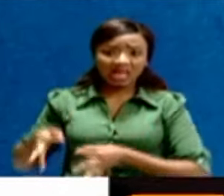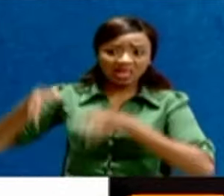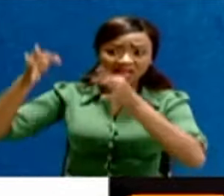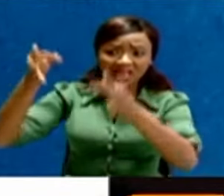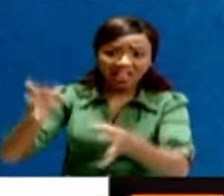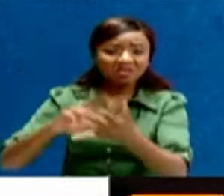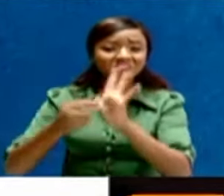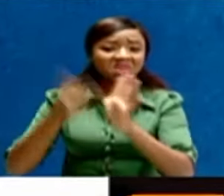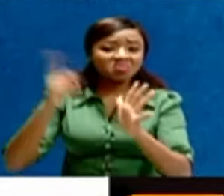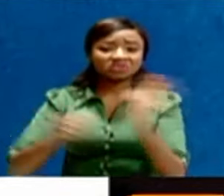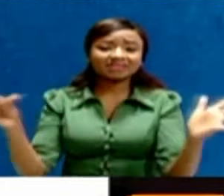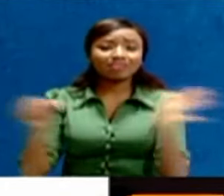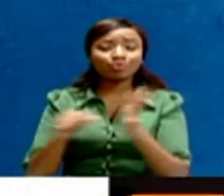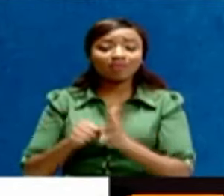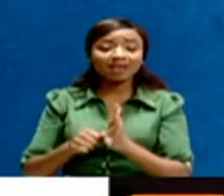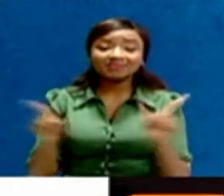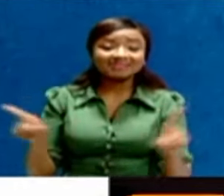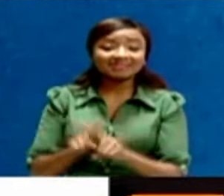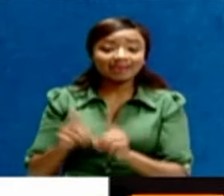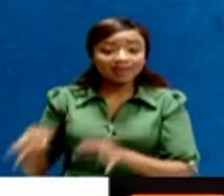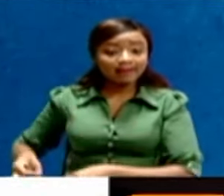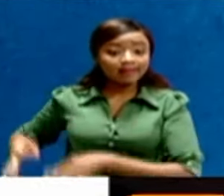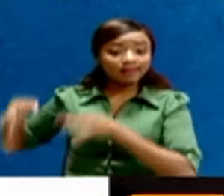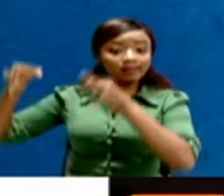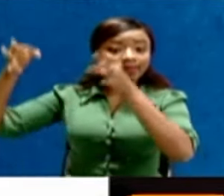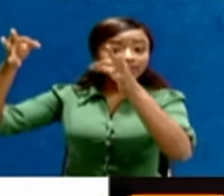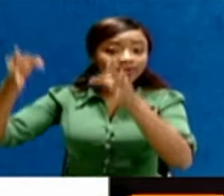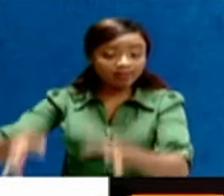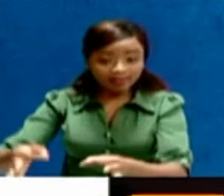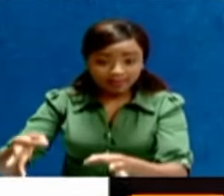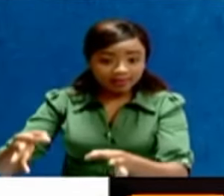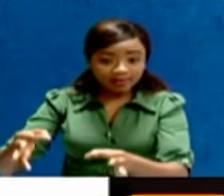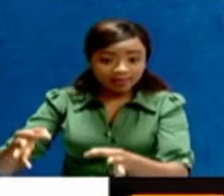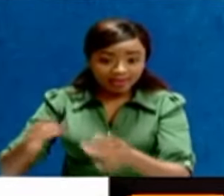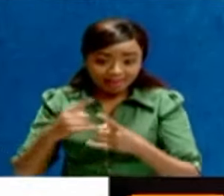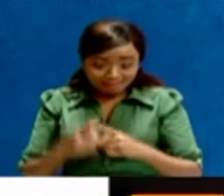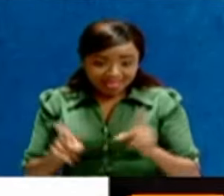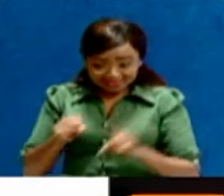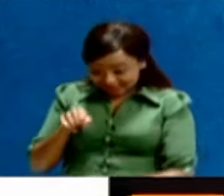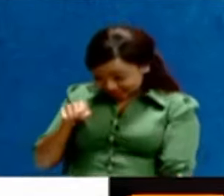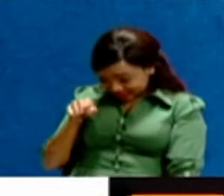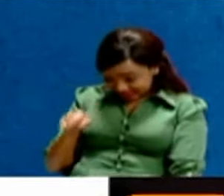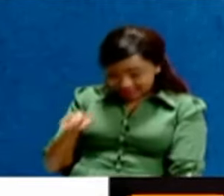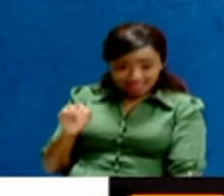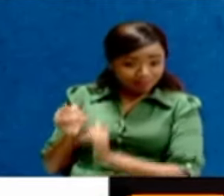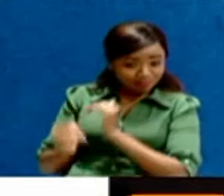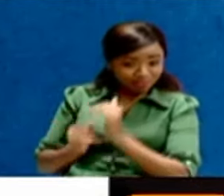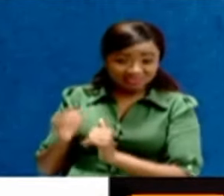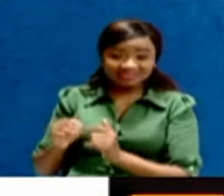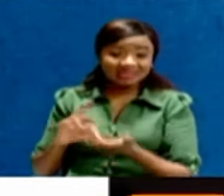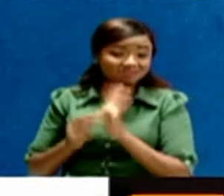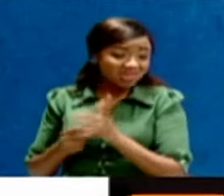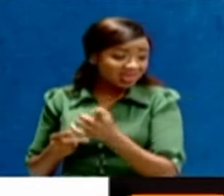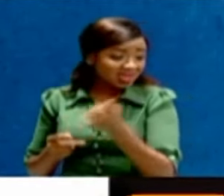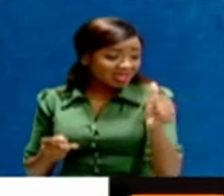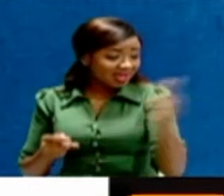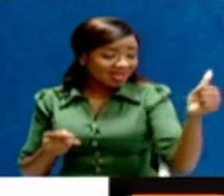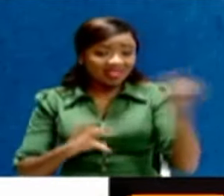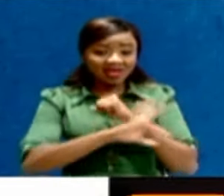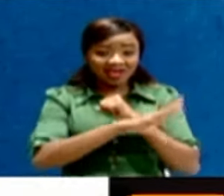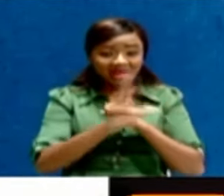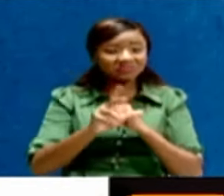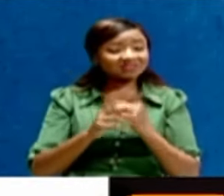the second generation formula was going to be run and counties were going to lose money. So the reason why we preferred the